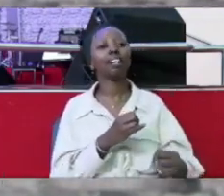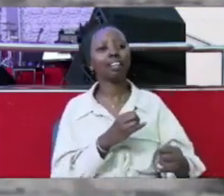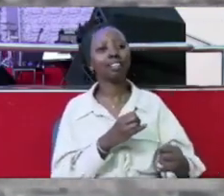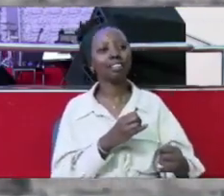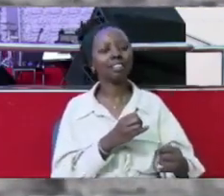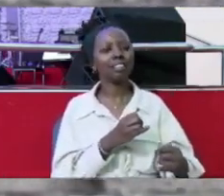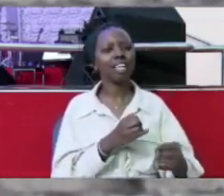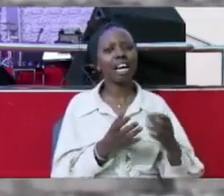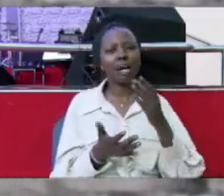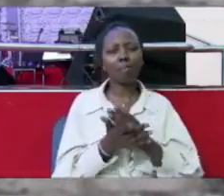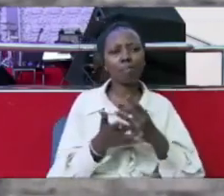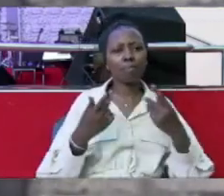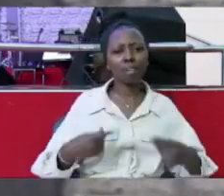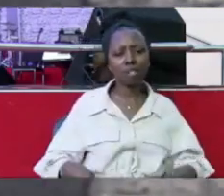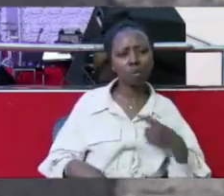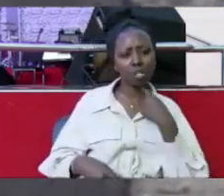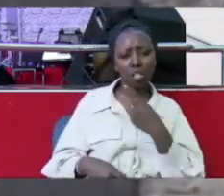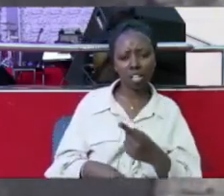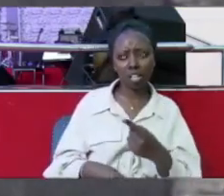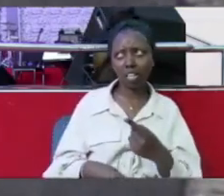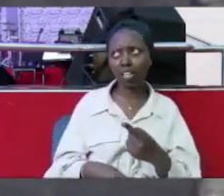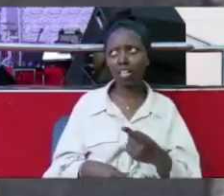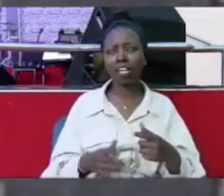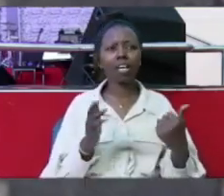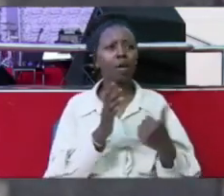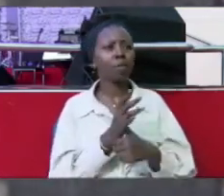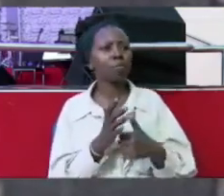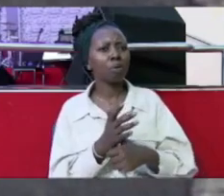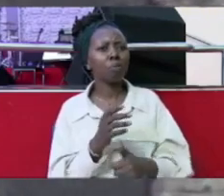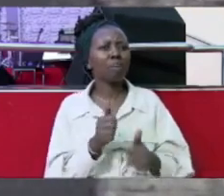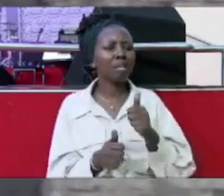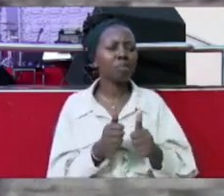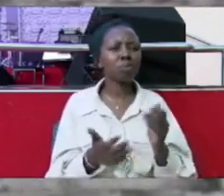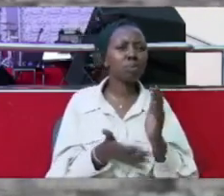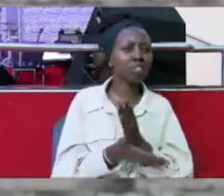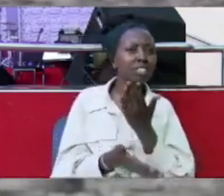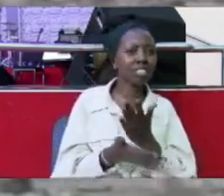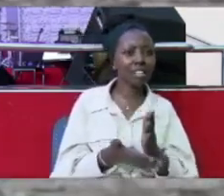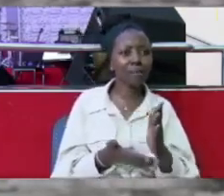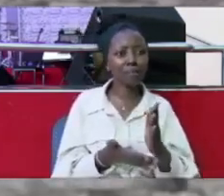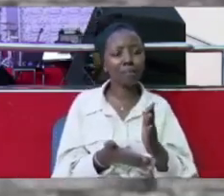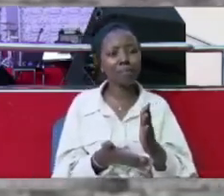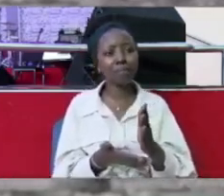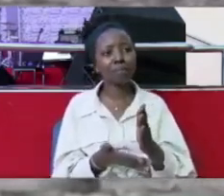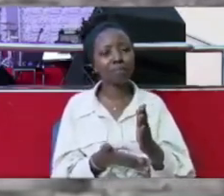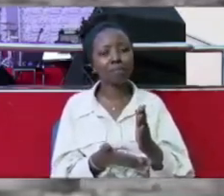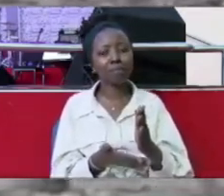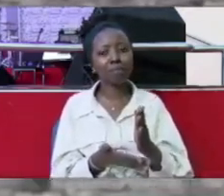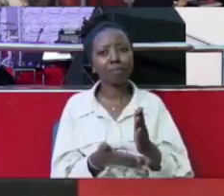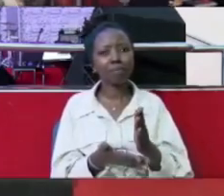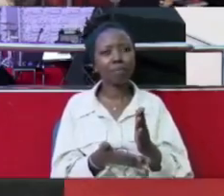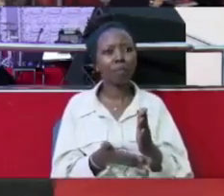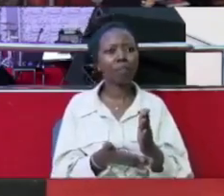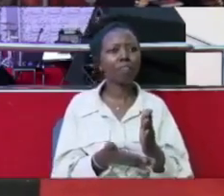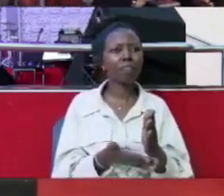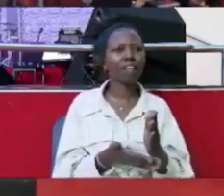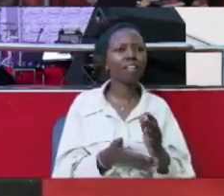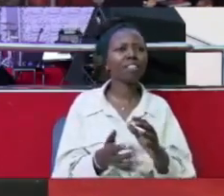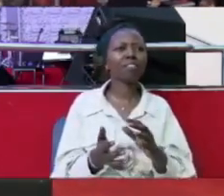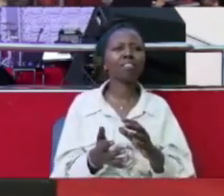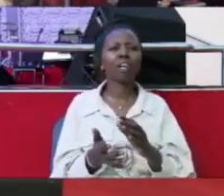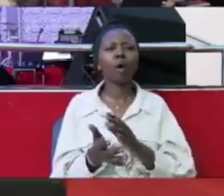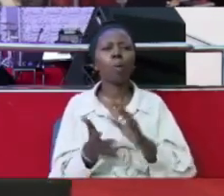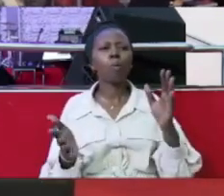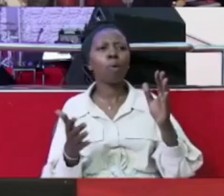And somebody said na mtu akasema that the problems that we share kwamba shida ambazo tunashiriki kwa pamoja are more than those that divide